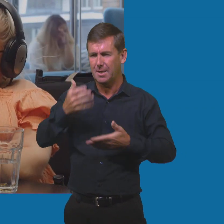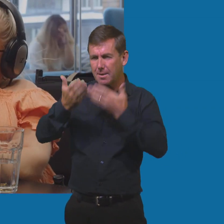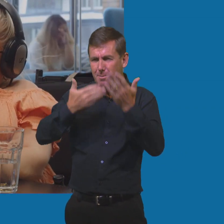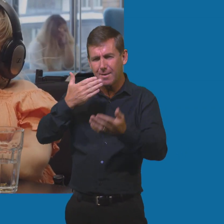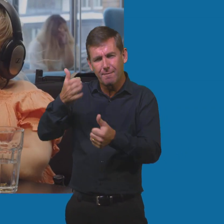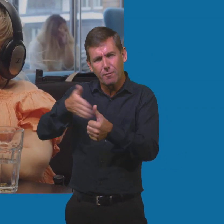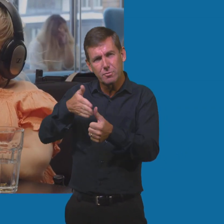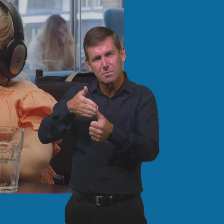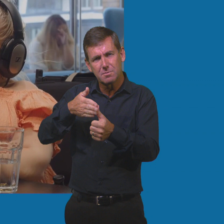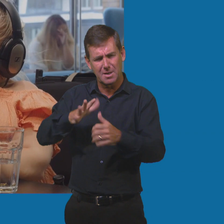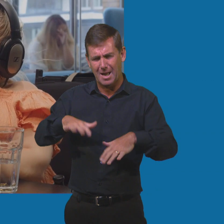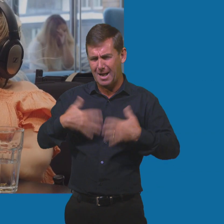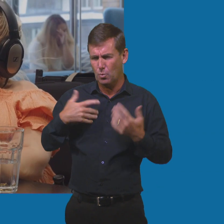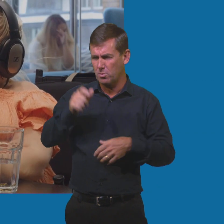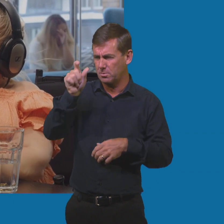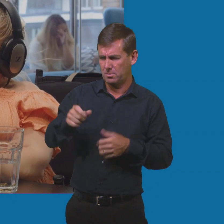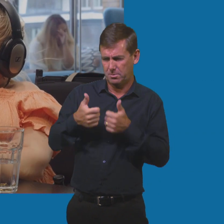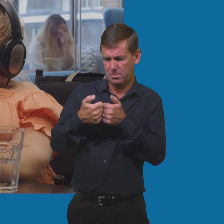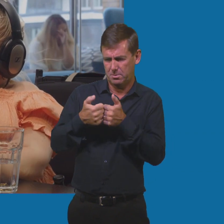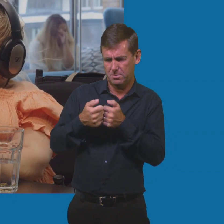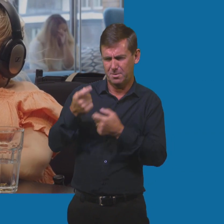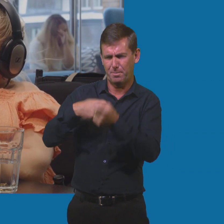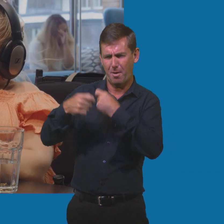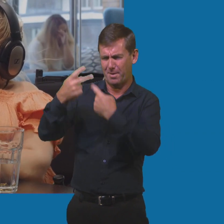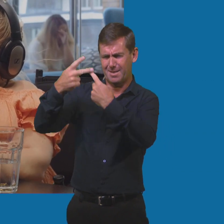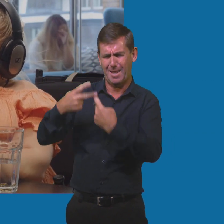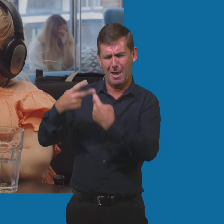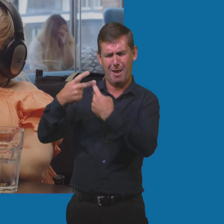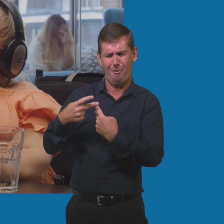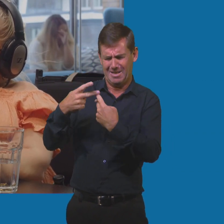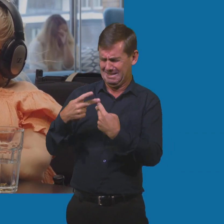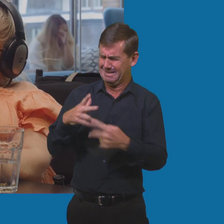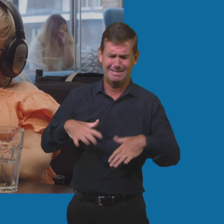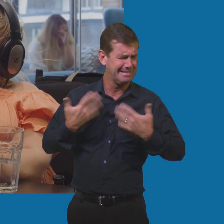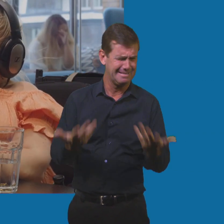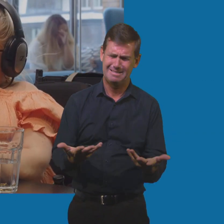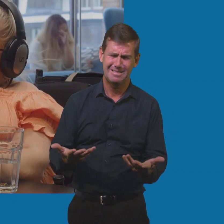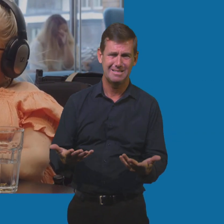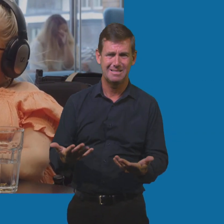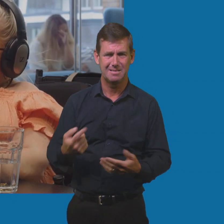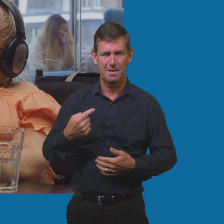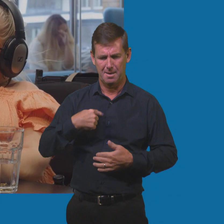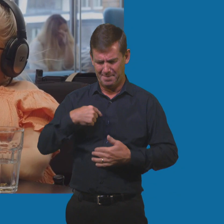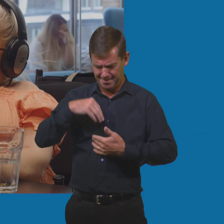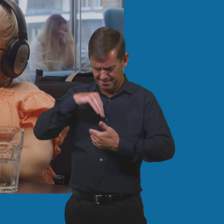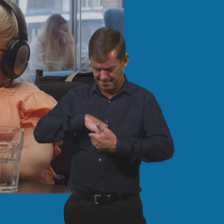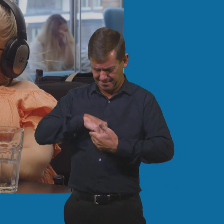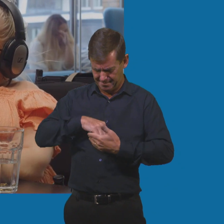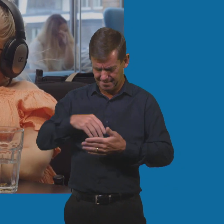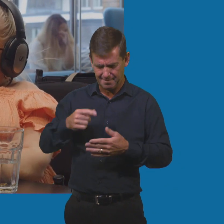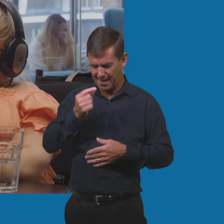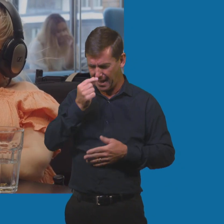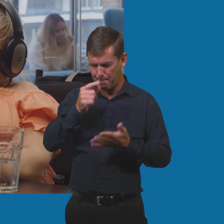a lover to be a carer, and I was really hung up about that because I was like, I felt my internalized ableism, felt